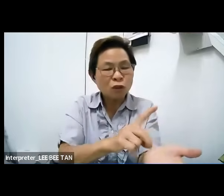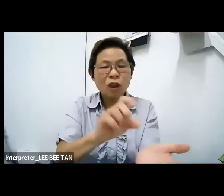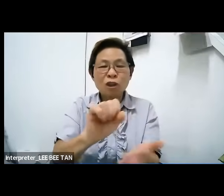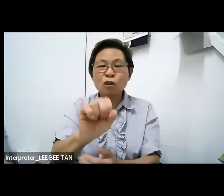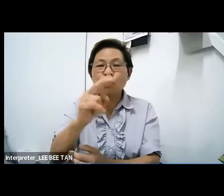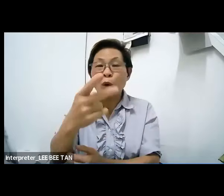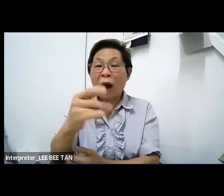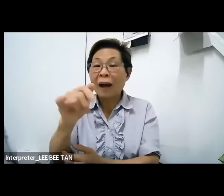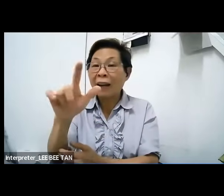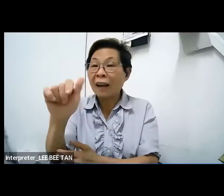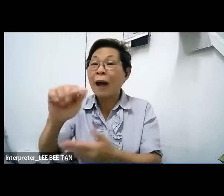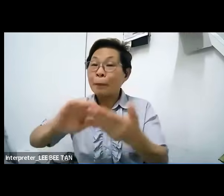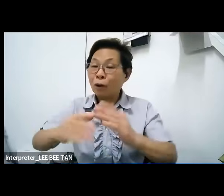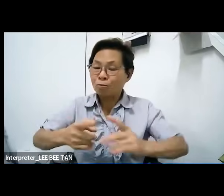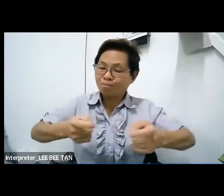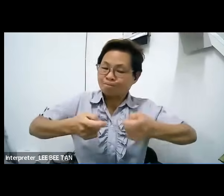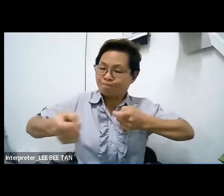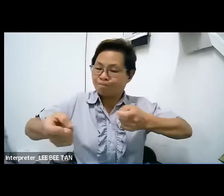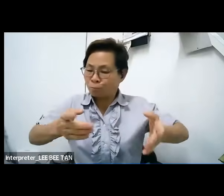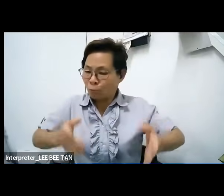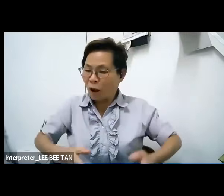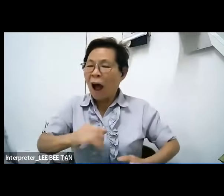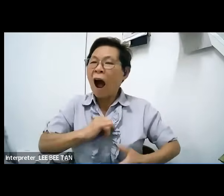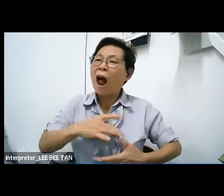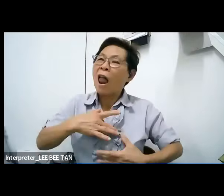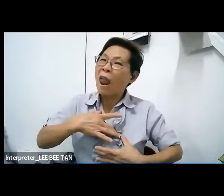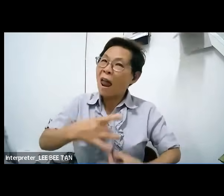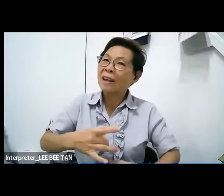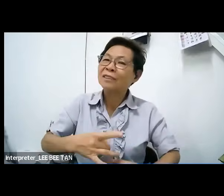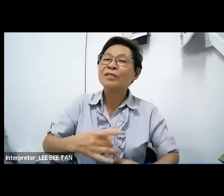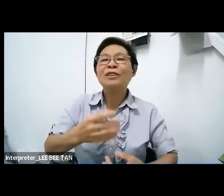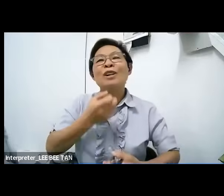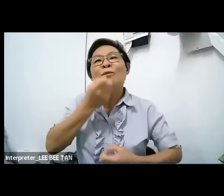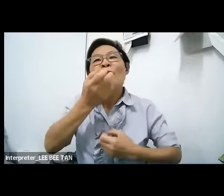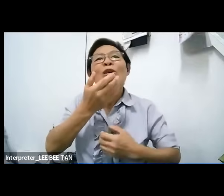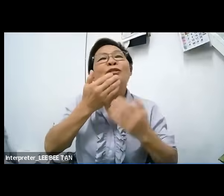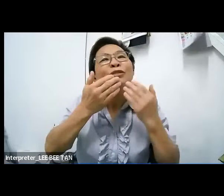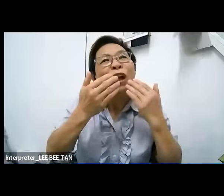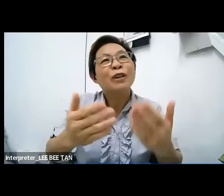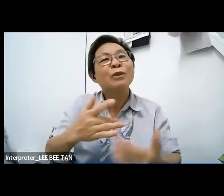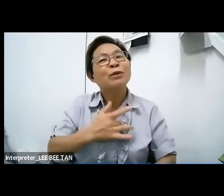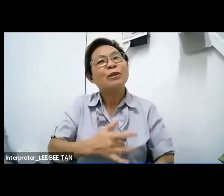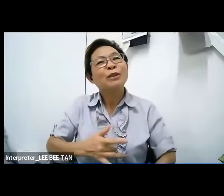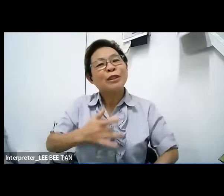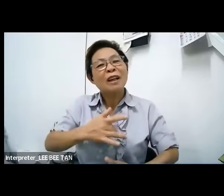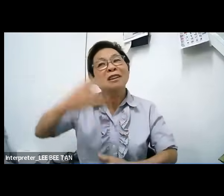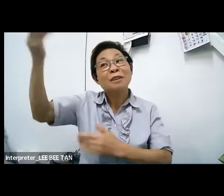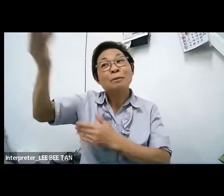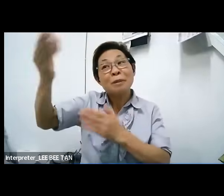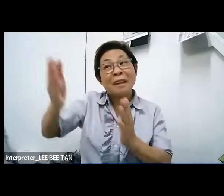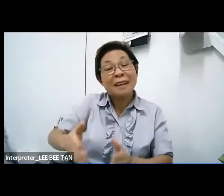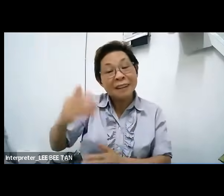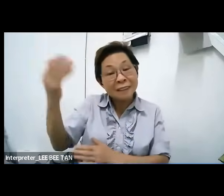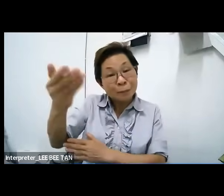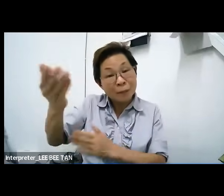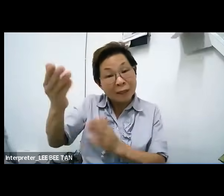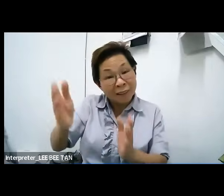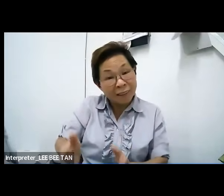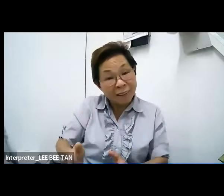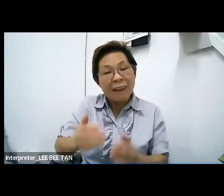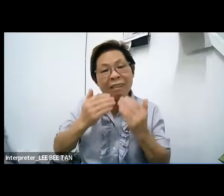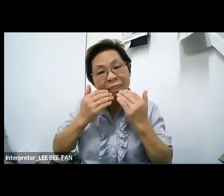our moderator today. I would also like to express my appreciation to our speakers